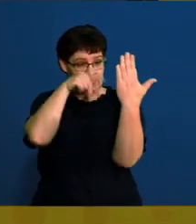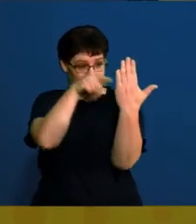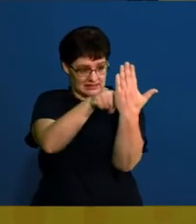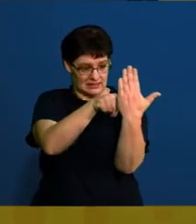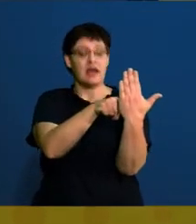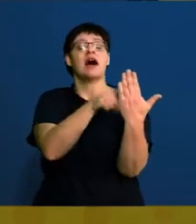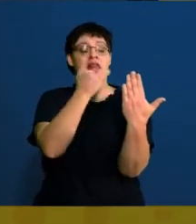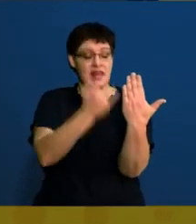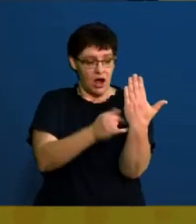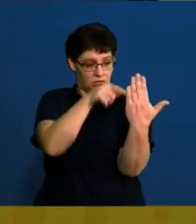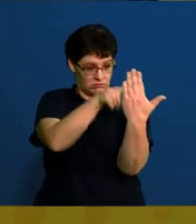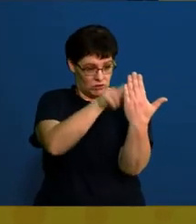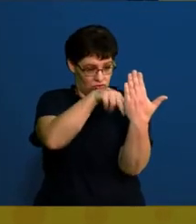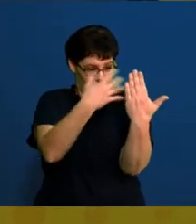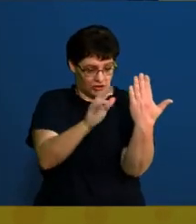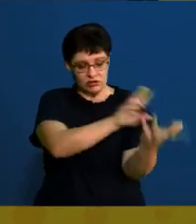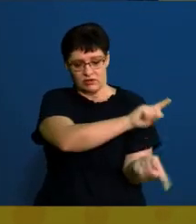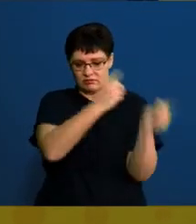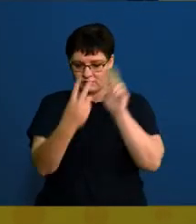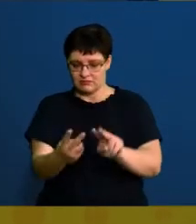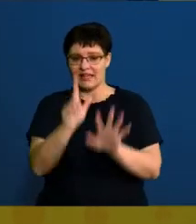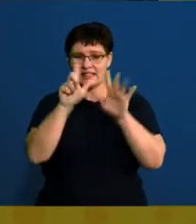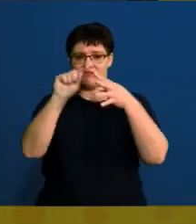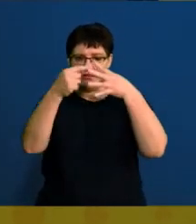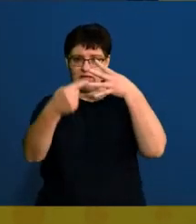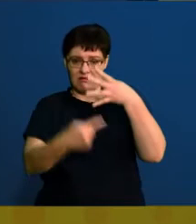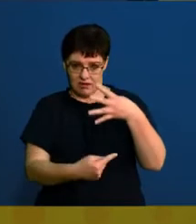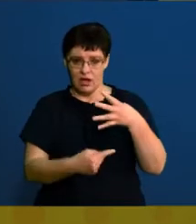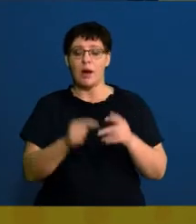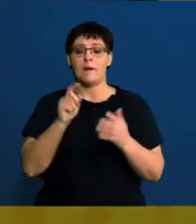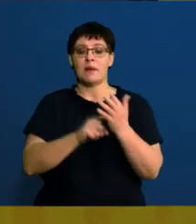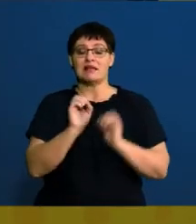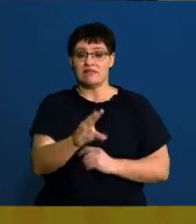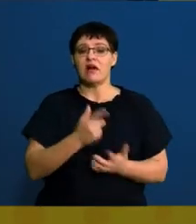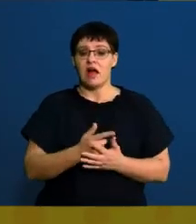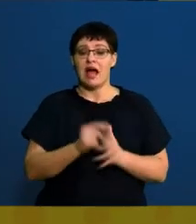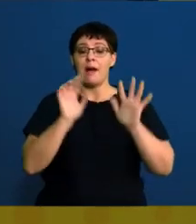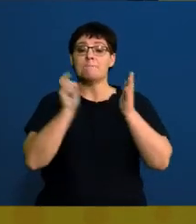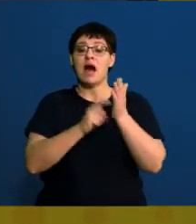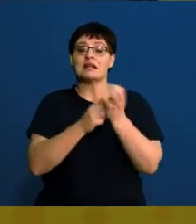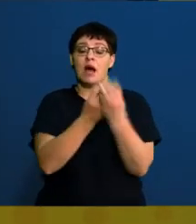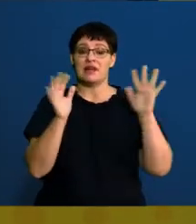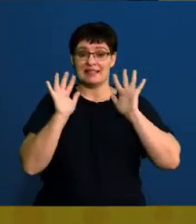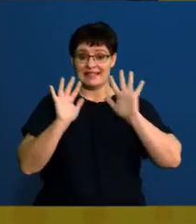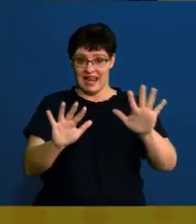would be expected to summarize into 7 points. And this question is worth 10 marks.